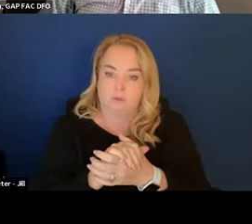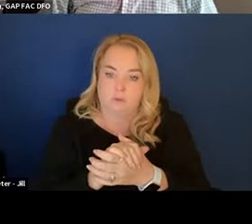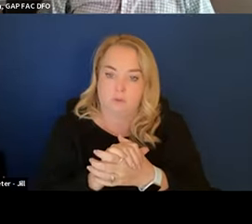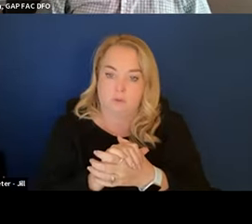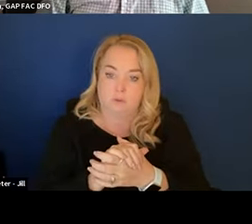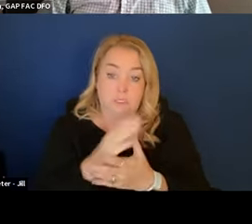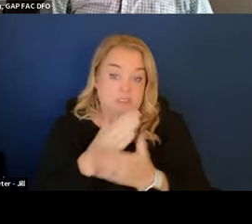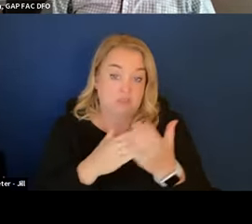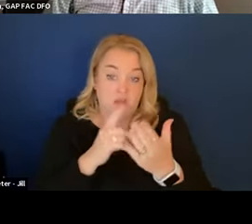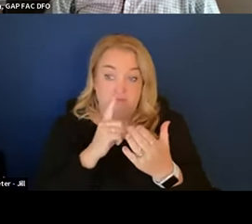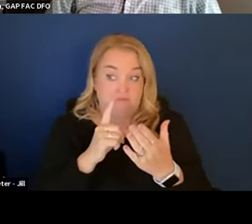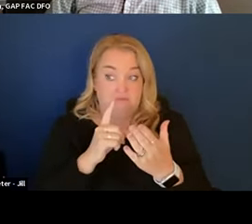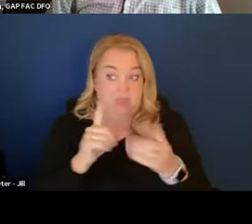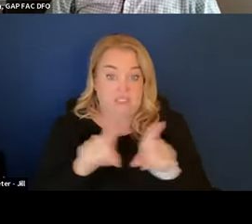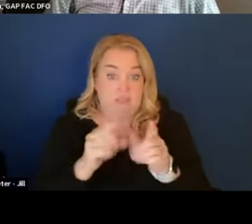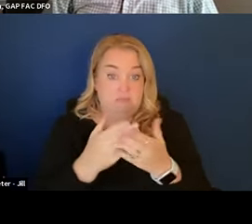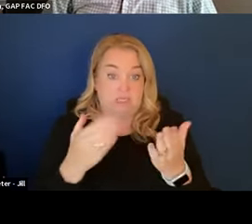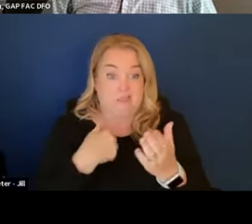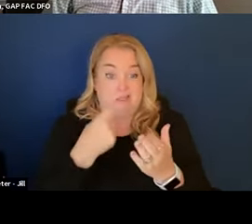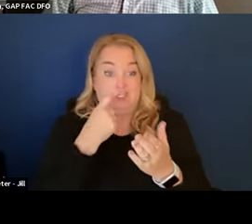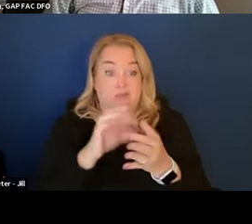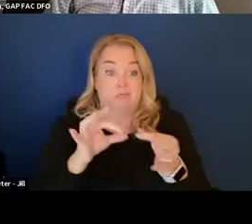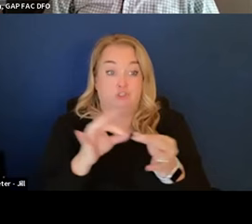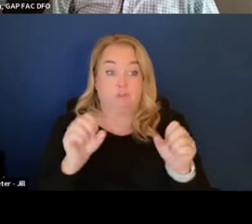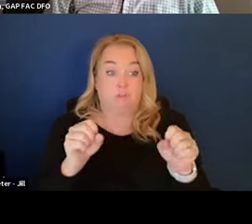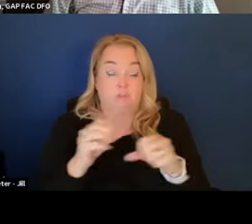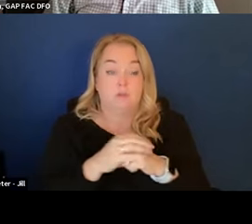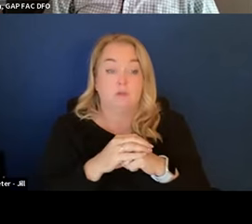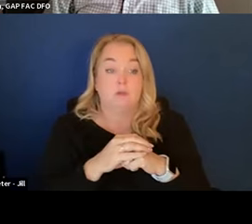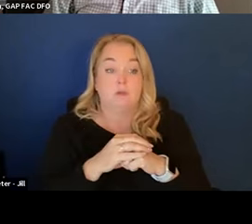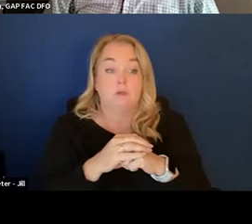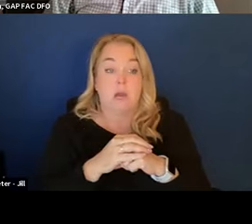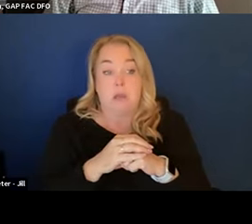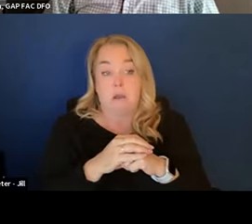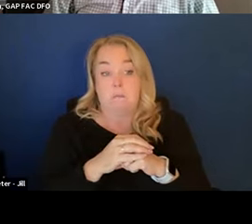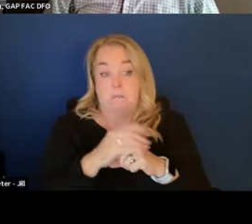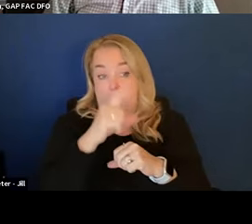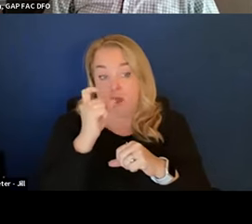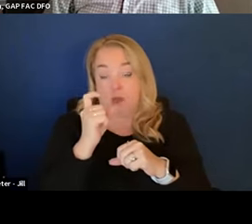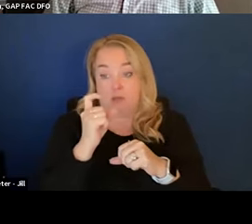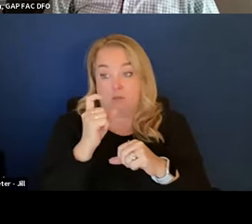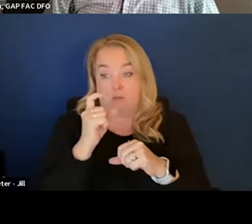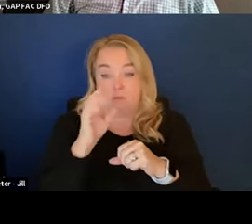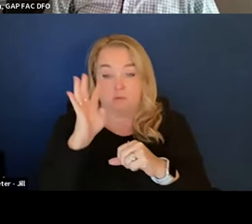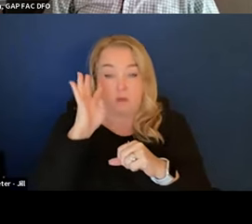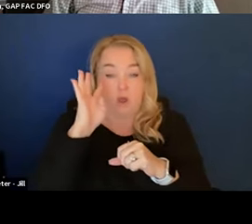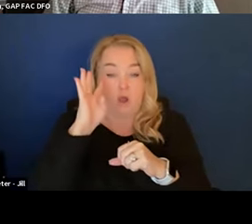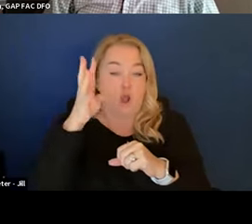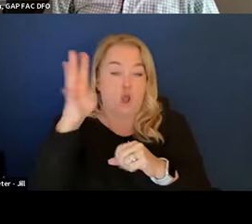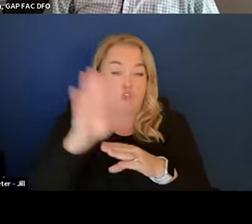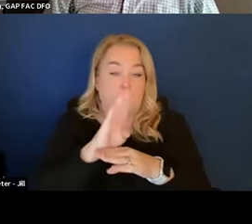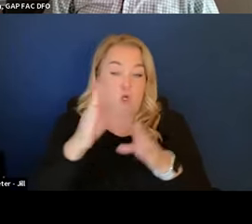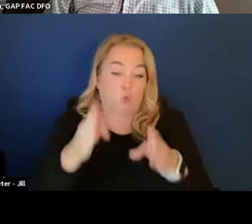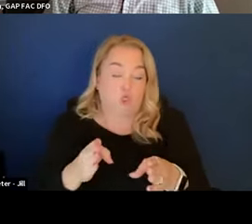Well, some of the same things that I was just saying. And actually, I think maybe part of that is that because entrepreneurs sort of